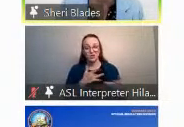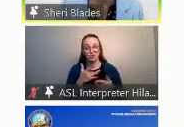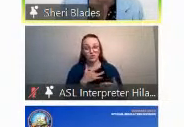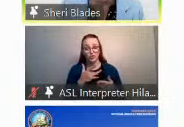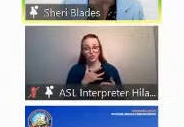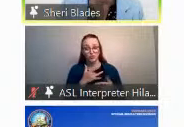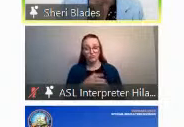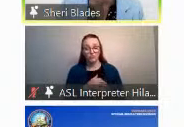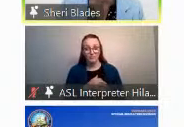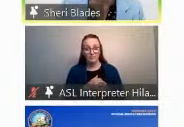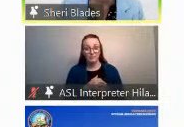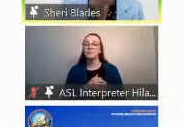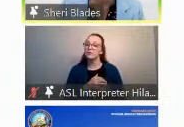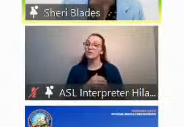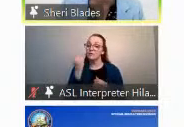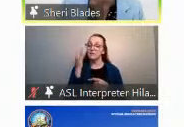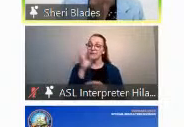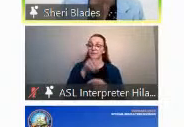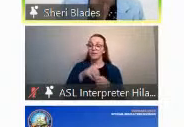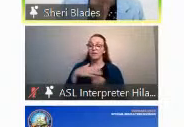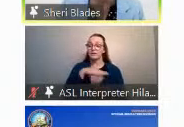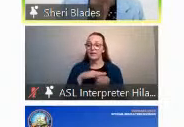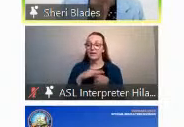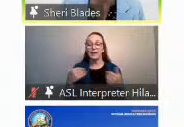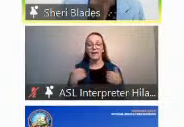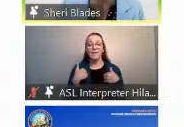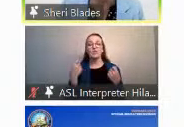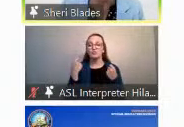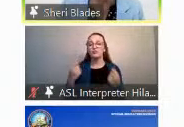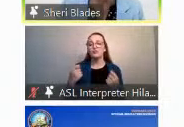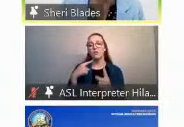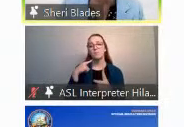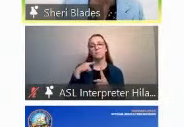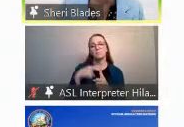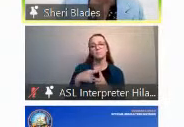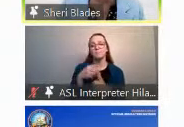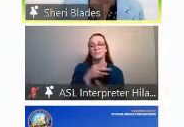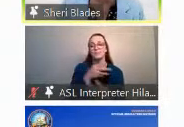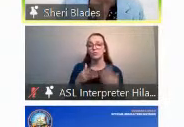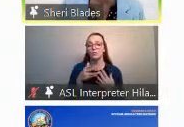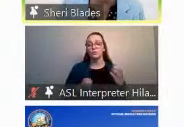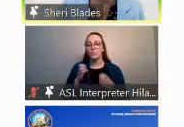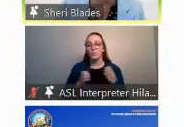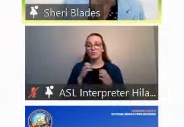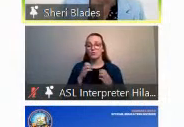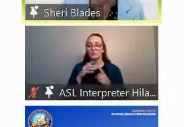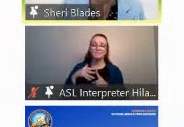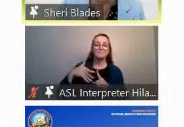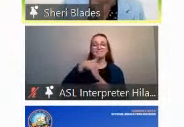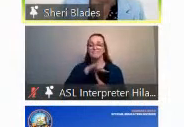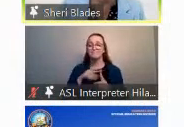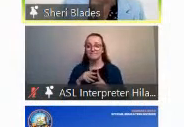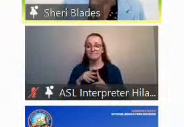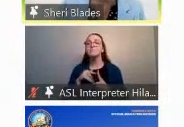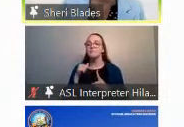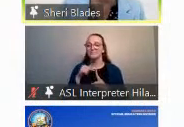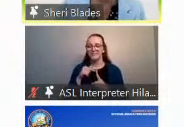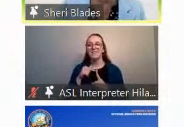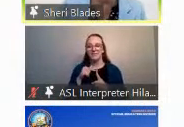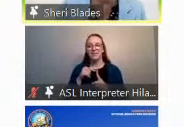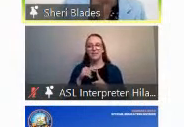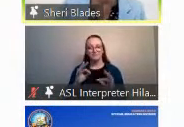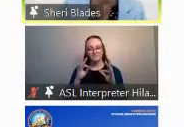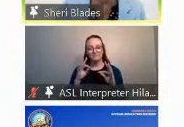being in a setting with a strong, positive social emotional climate was ideal for that family. Next